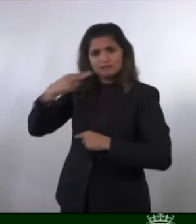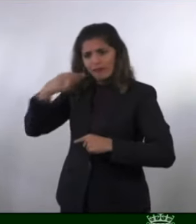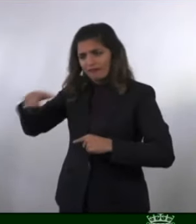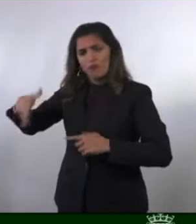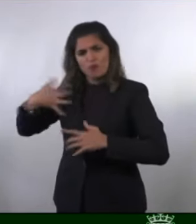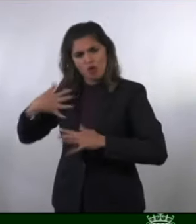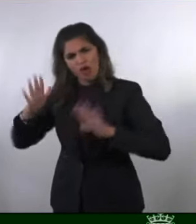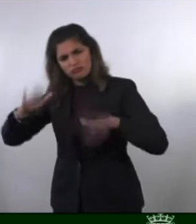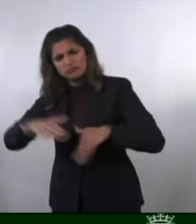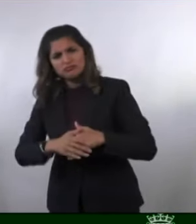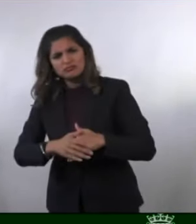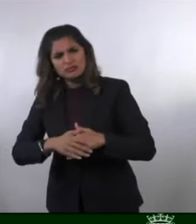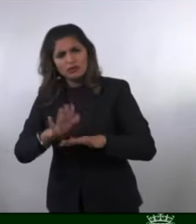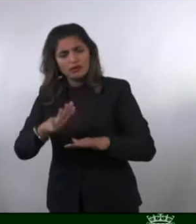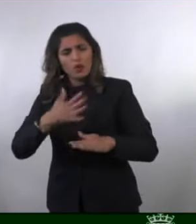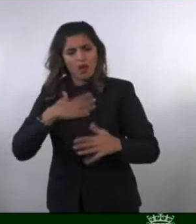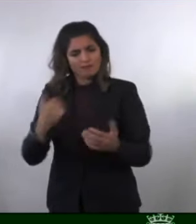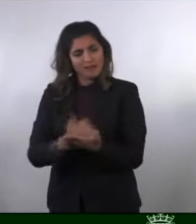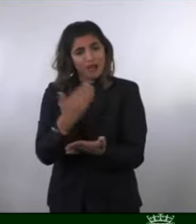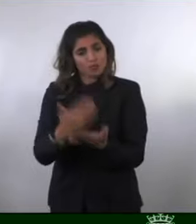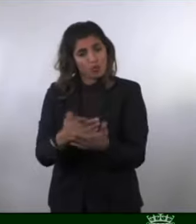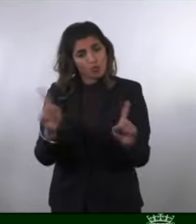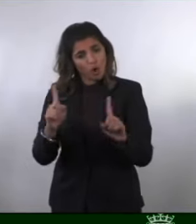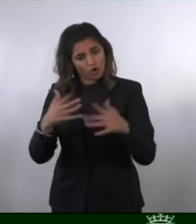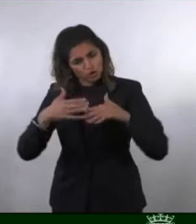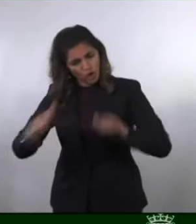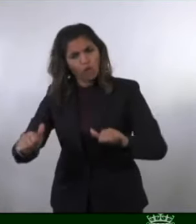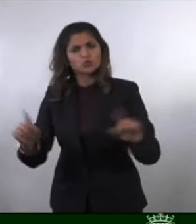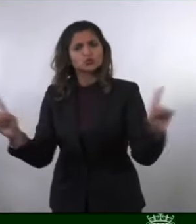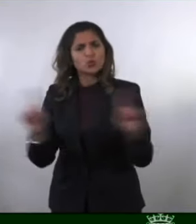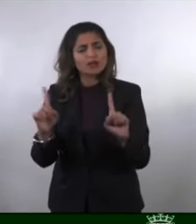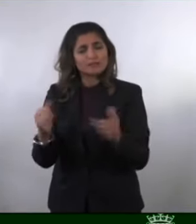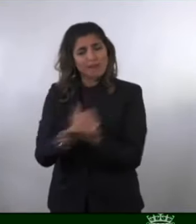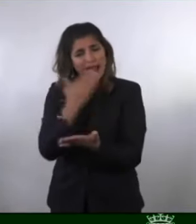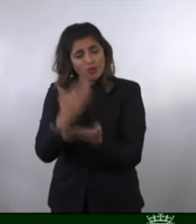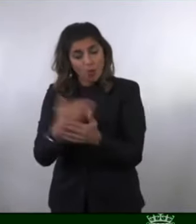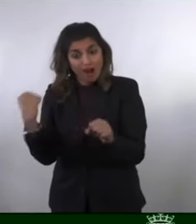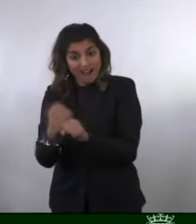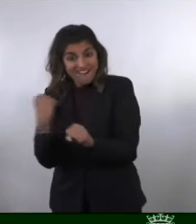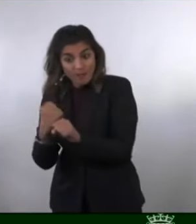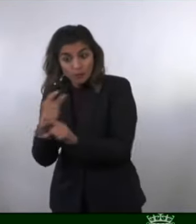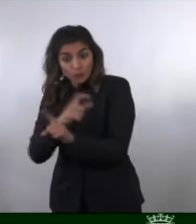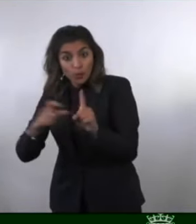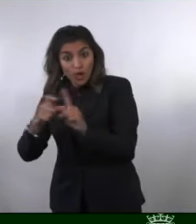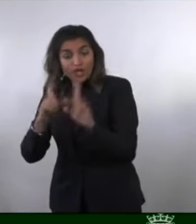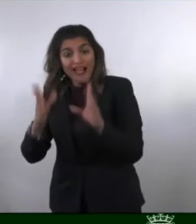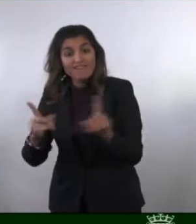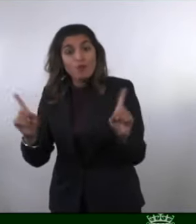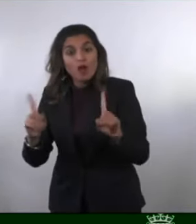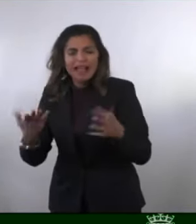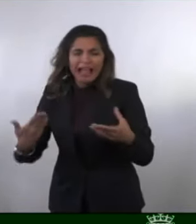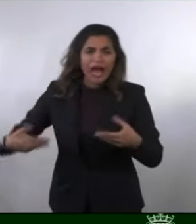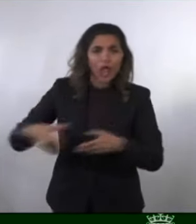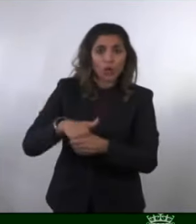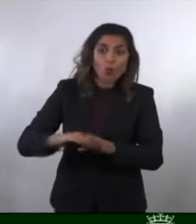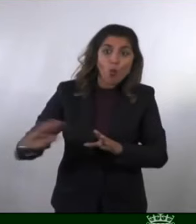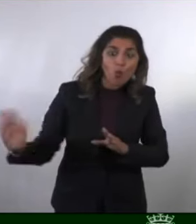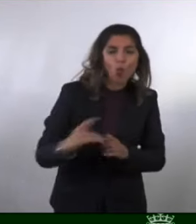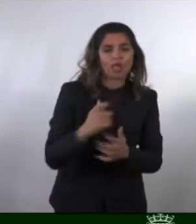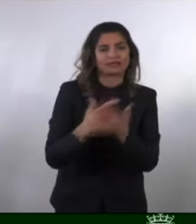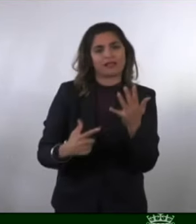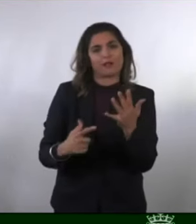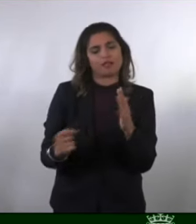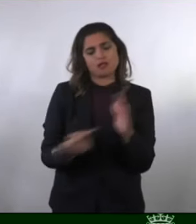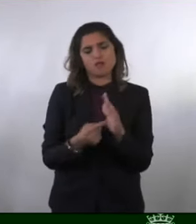interpretation to work out a solution so government communication is inclusive of all disabled people?